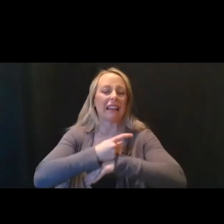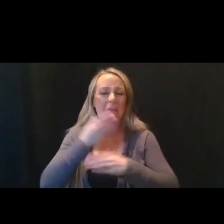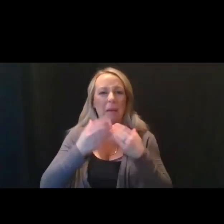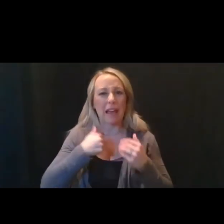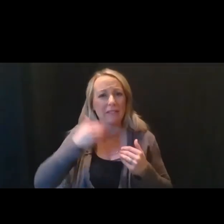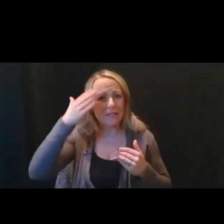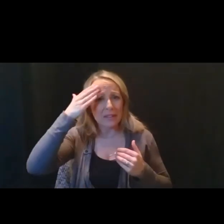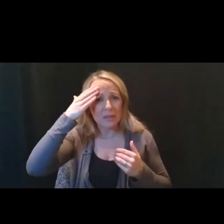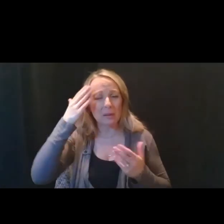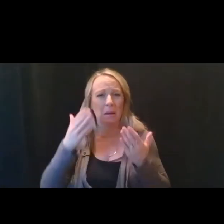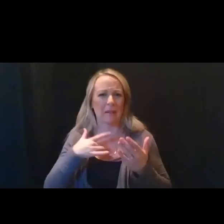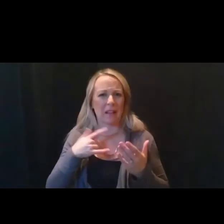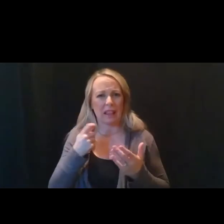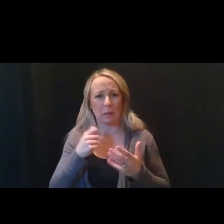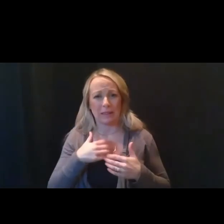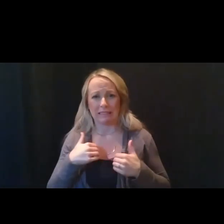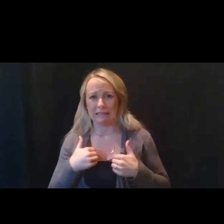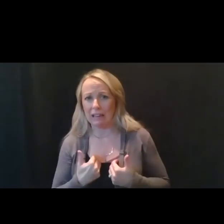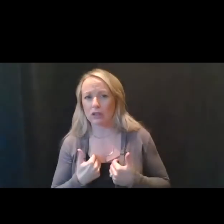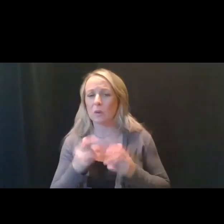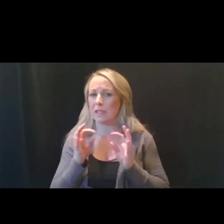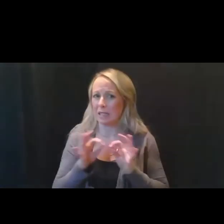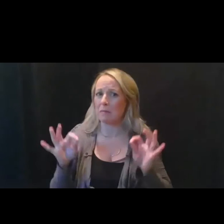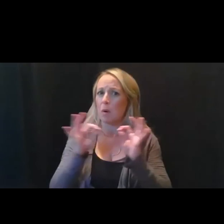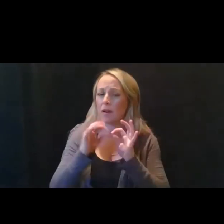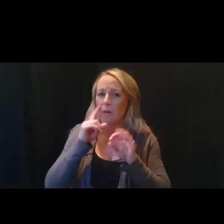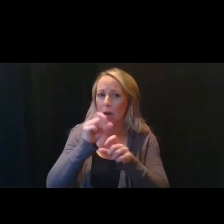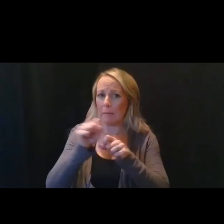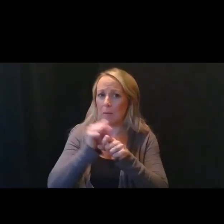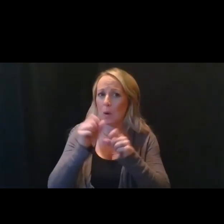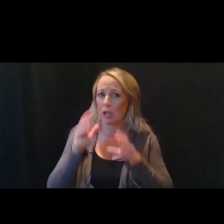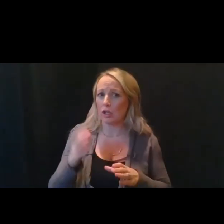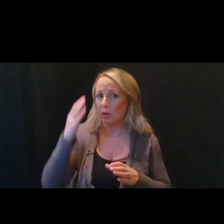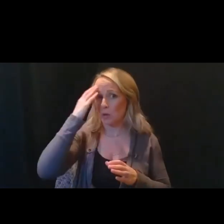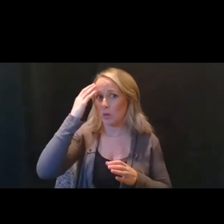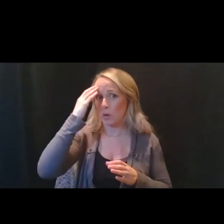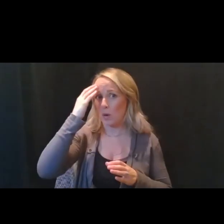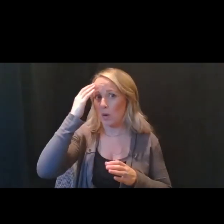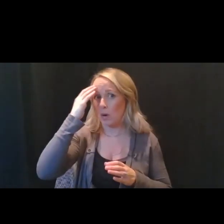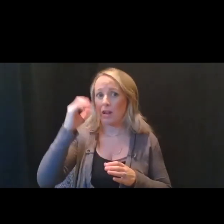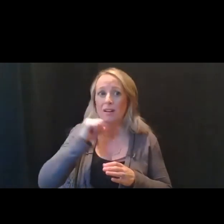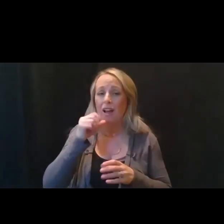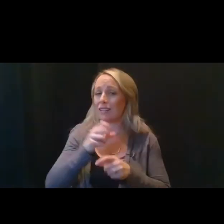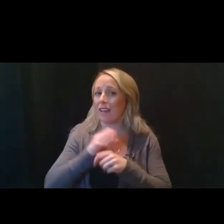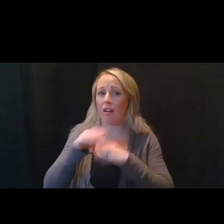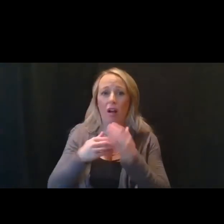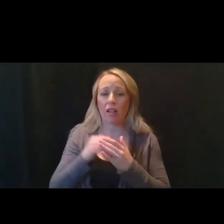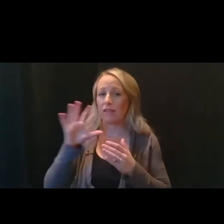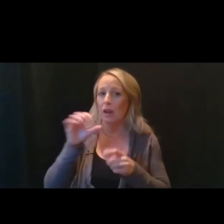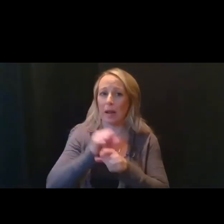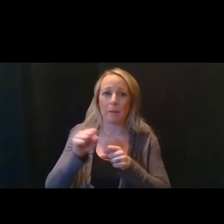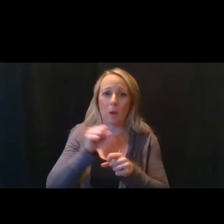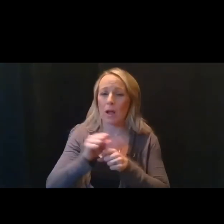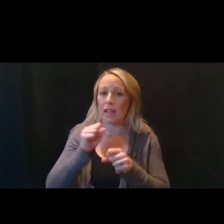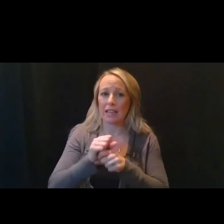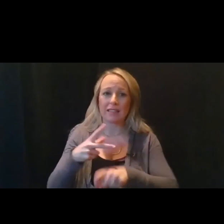sort of thing. So it is important for employers to note not to get all their employees vaccinated on the same day, or they